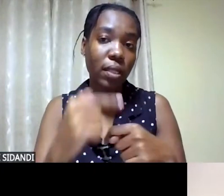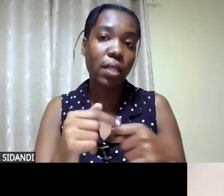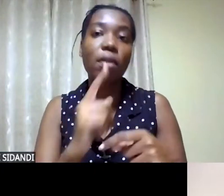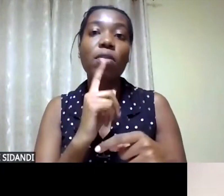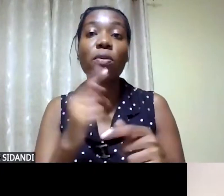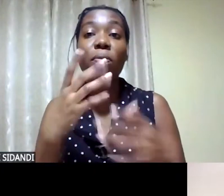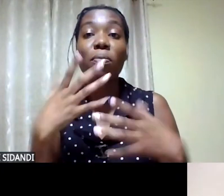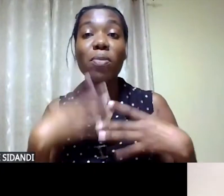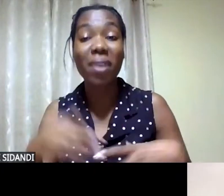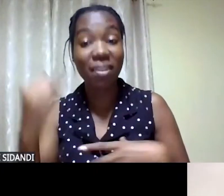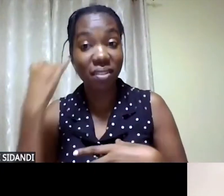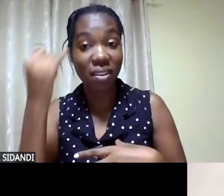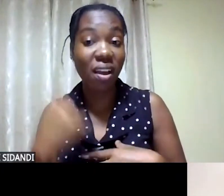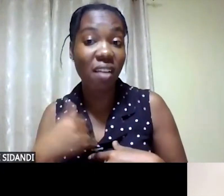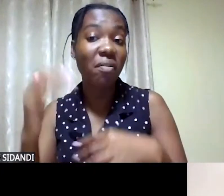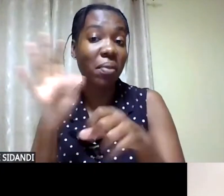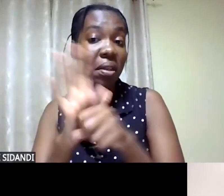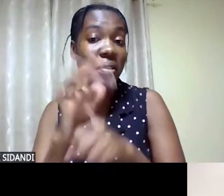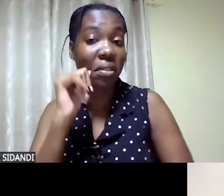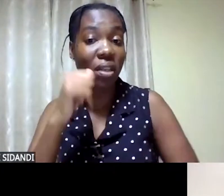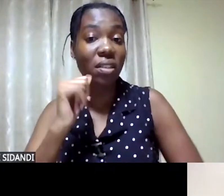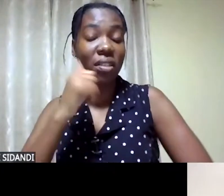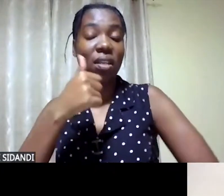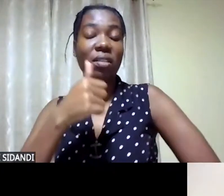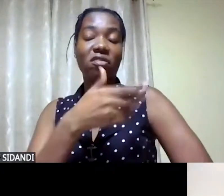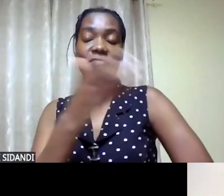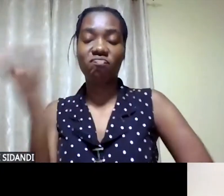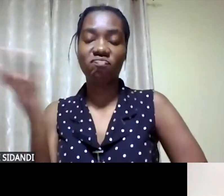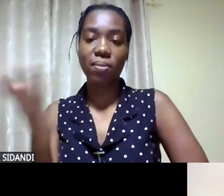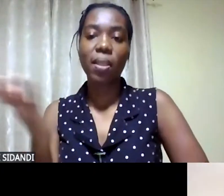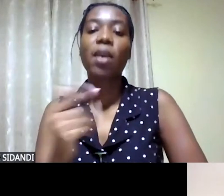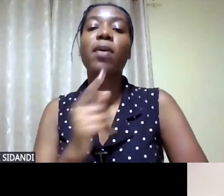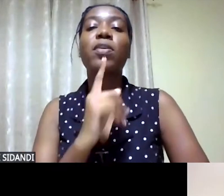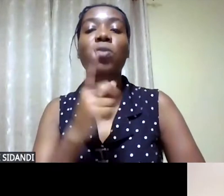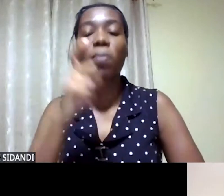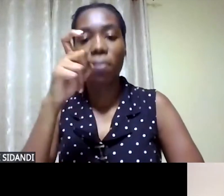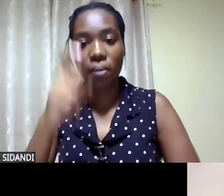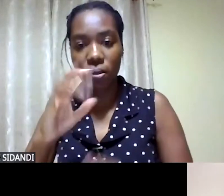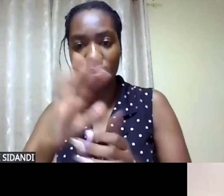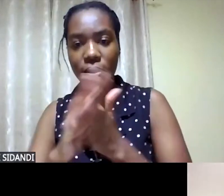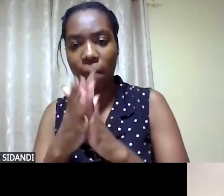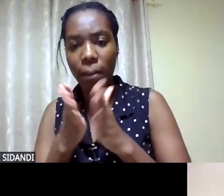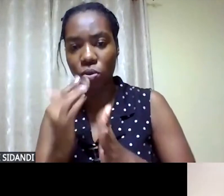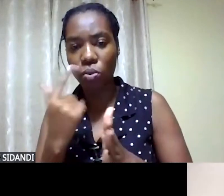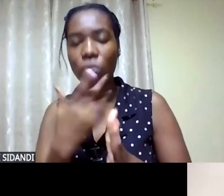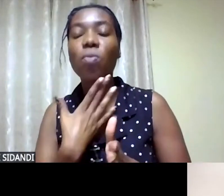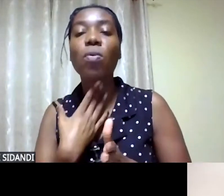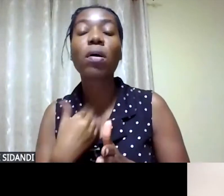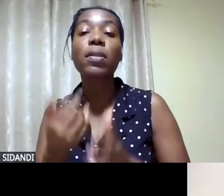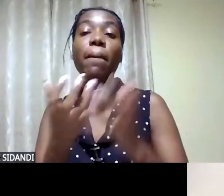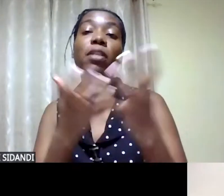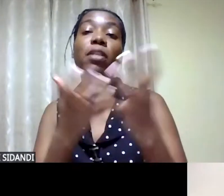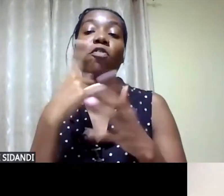good ideas out here, and of course it has to be someone who's wanting the business to grow, to support,